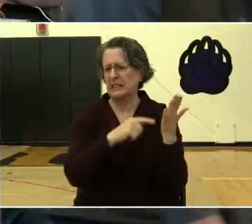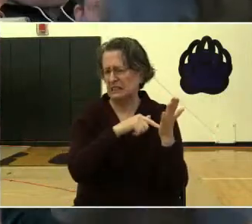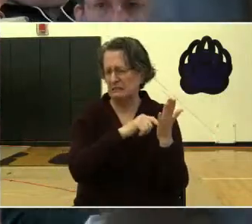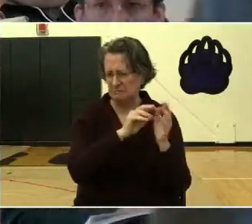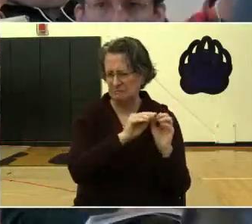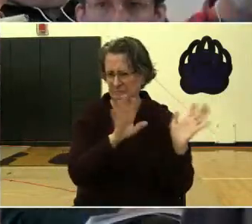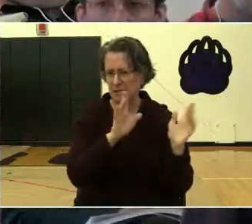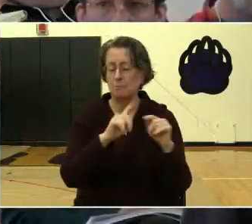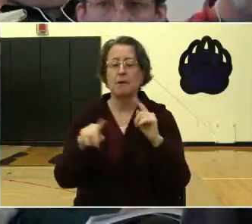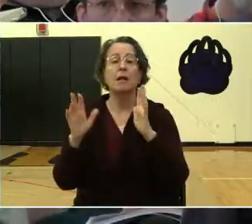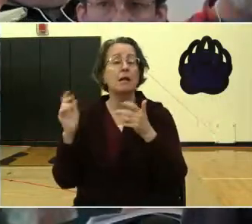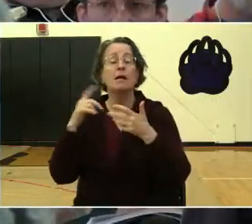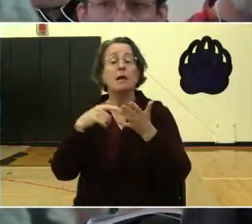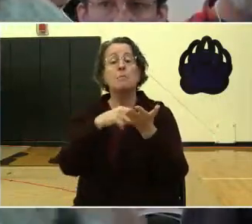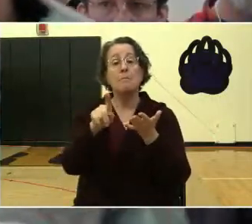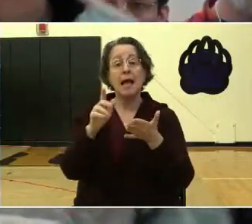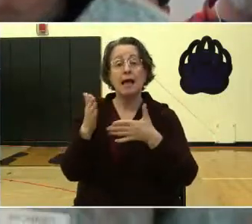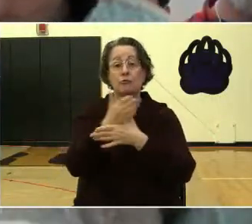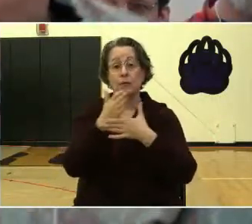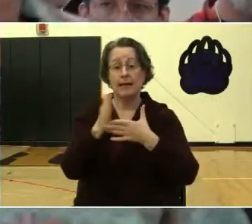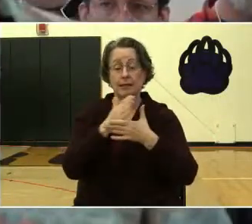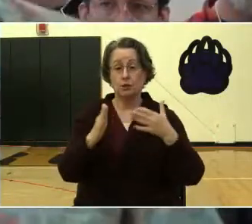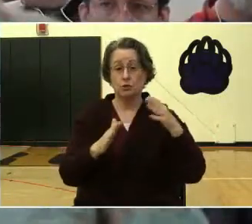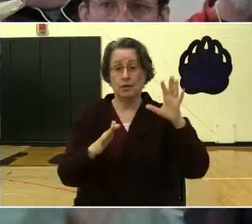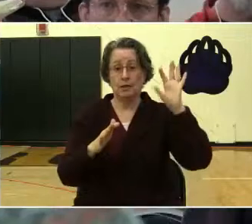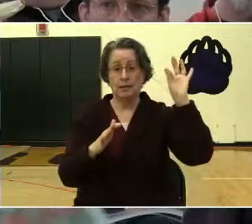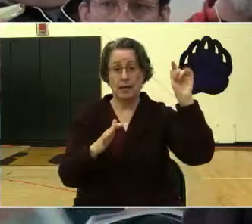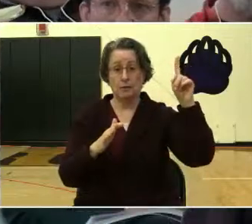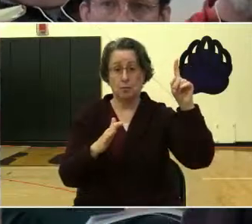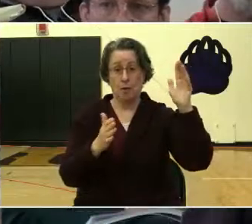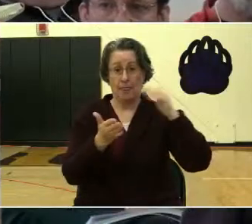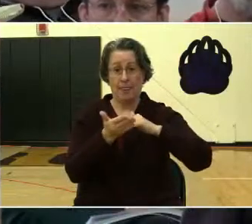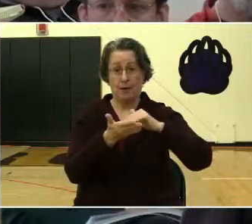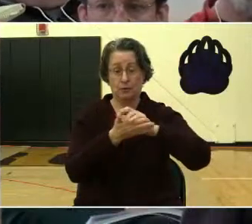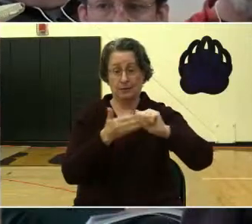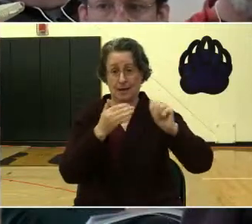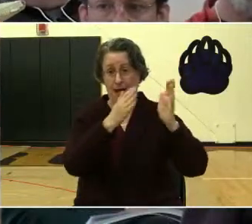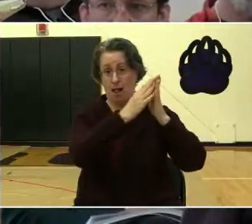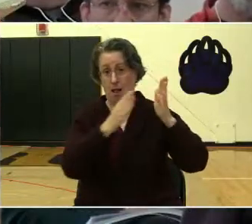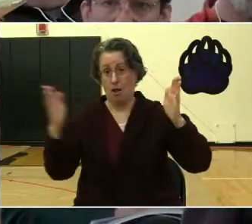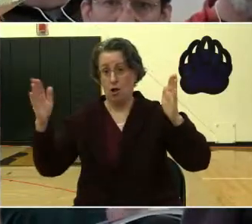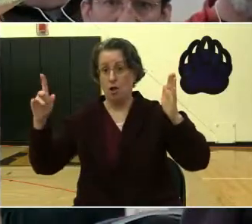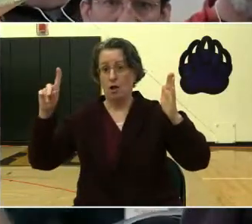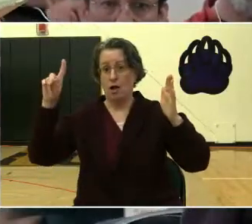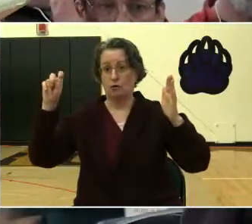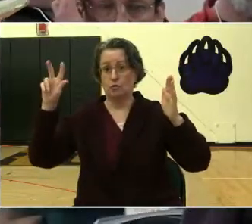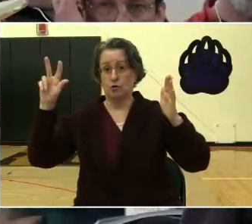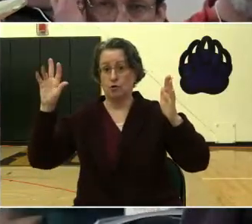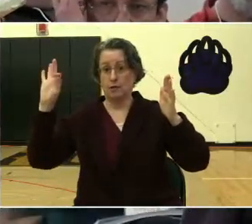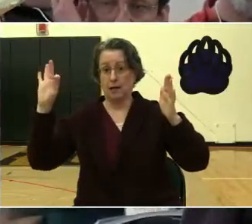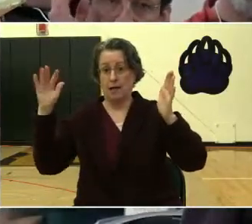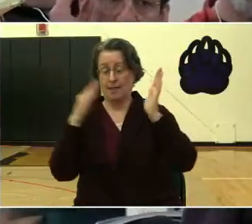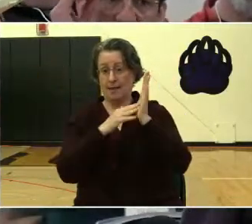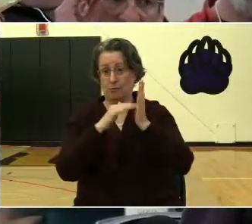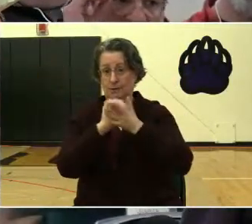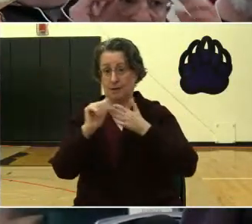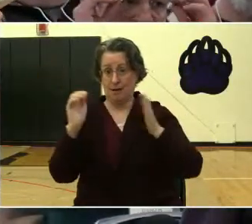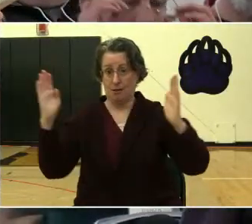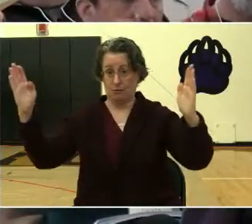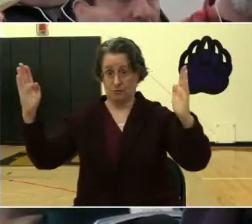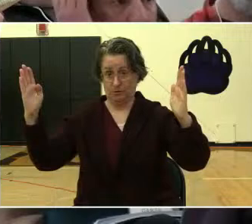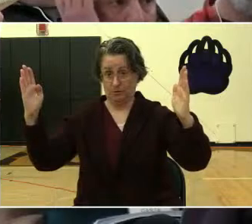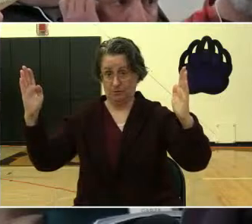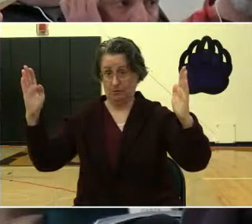salaries that range from $91,000 to $1 139,000 we're talking